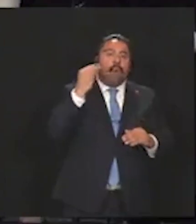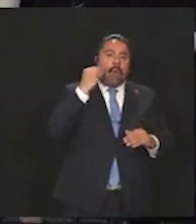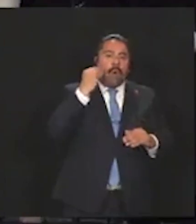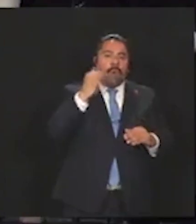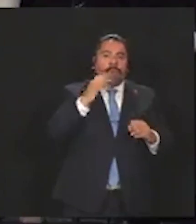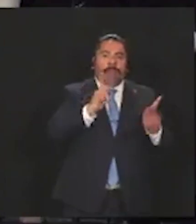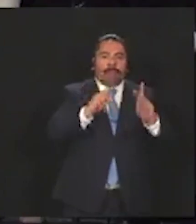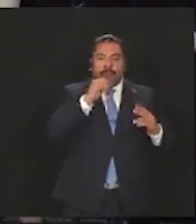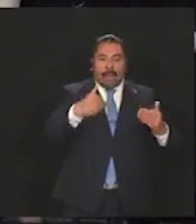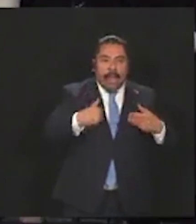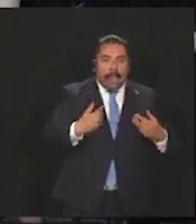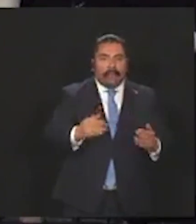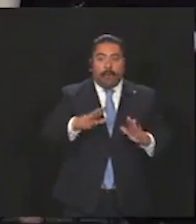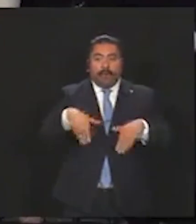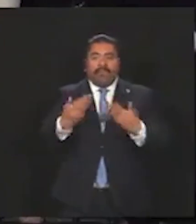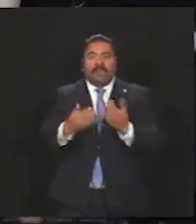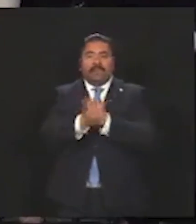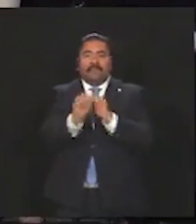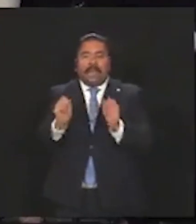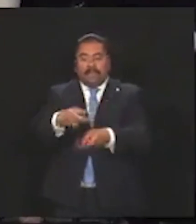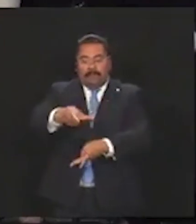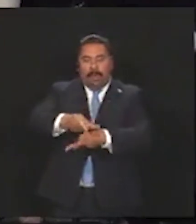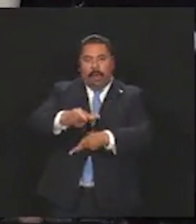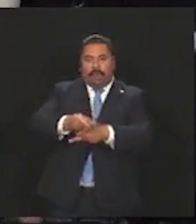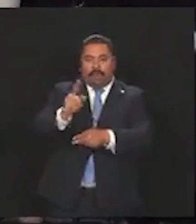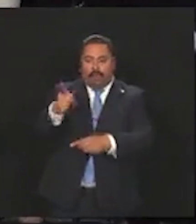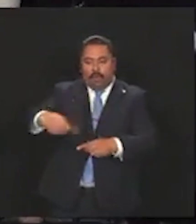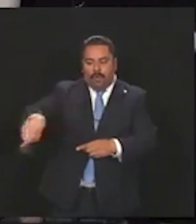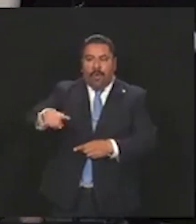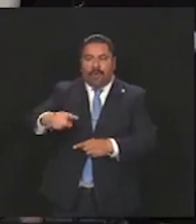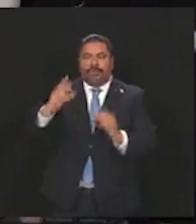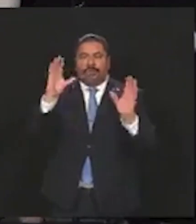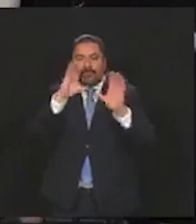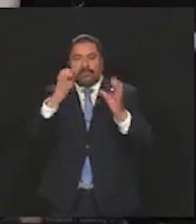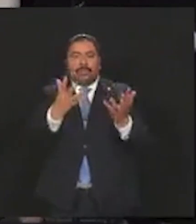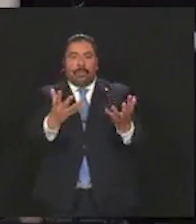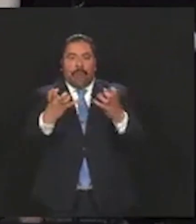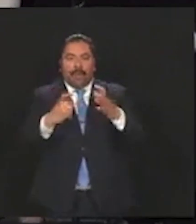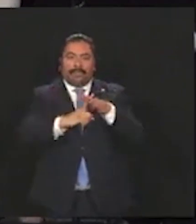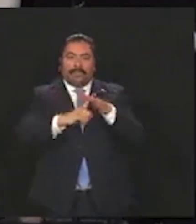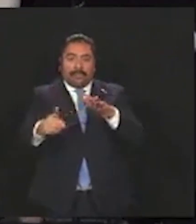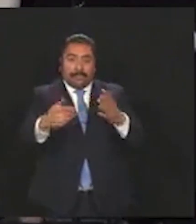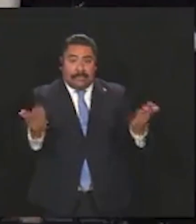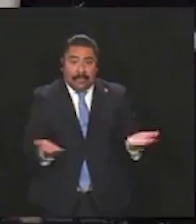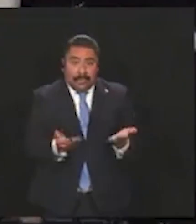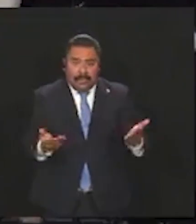provide a safe harbor for those who are seeking refuge here.